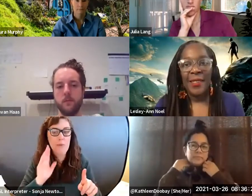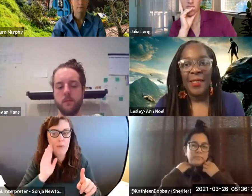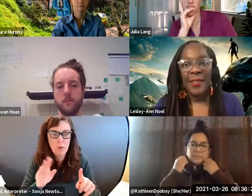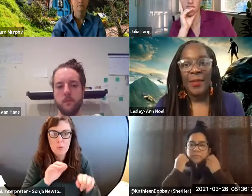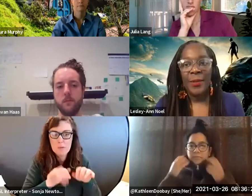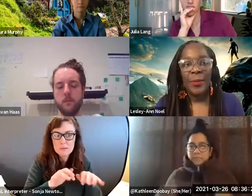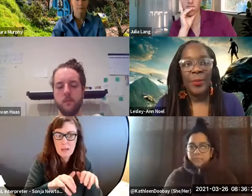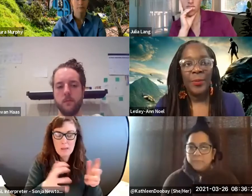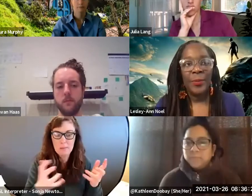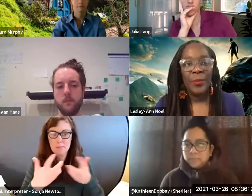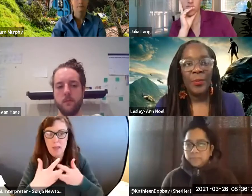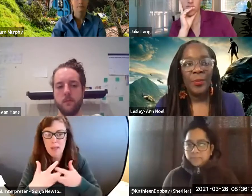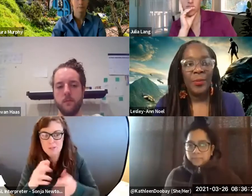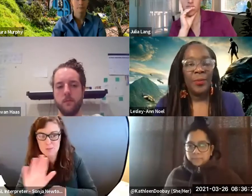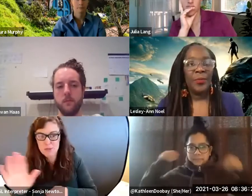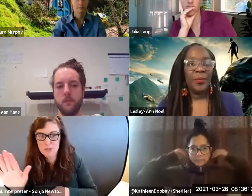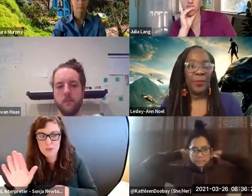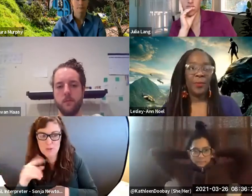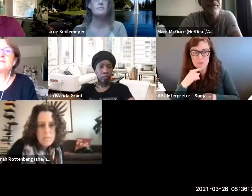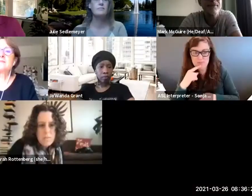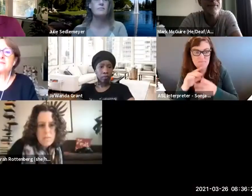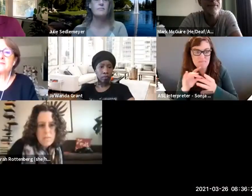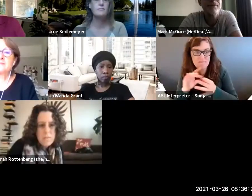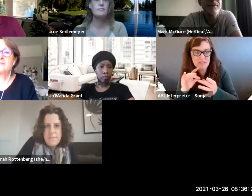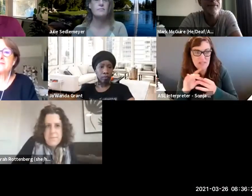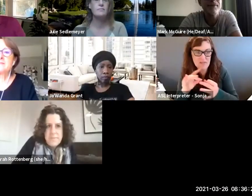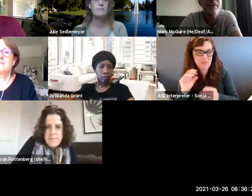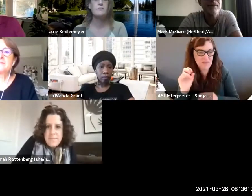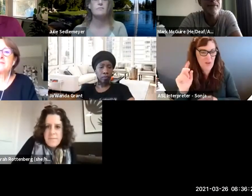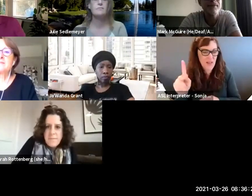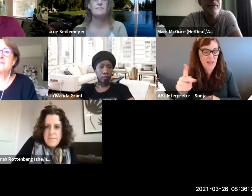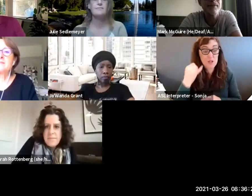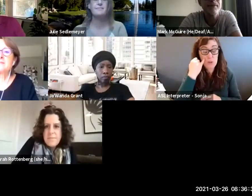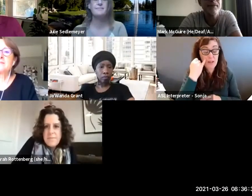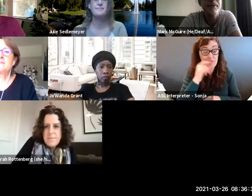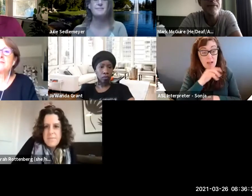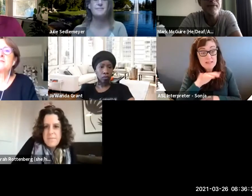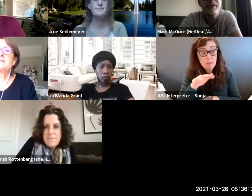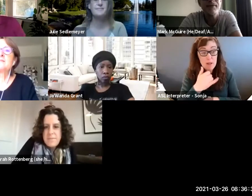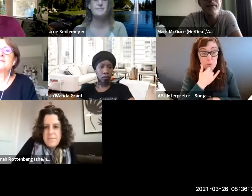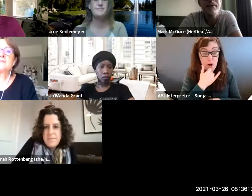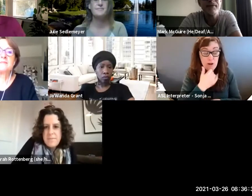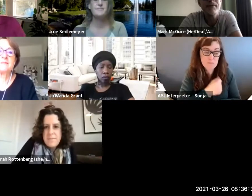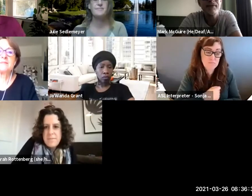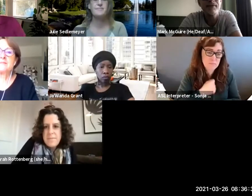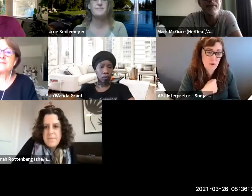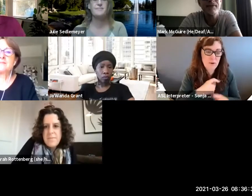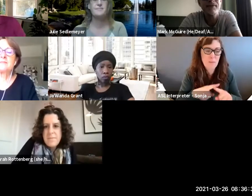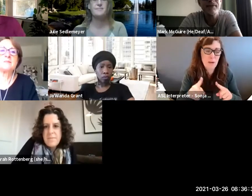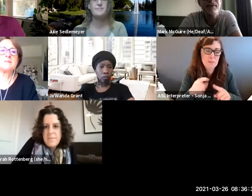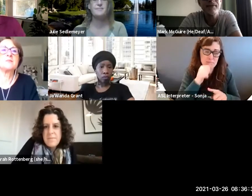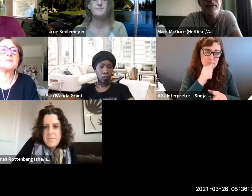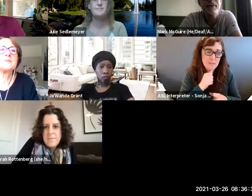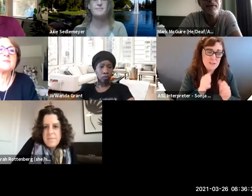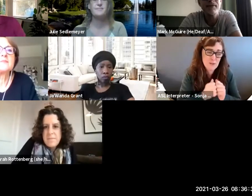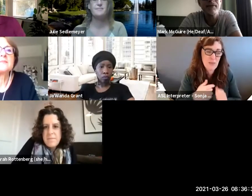say. And so I apologize if I misspell words, but hopefully you will bear with me and it